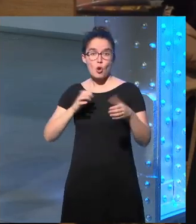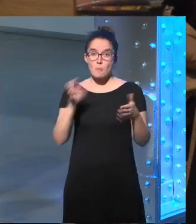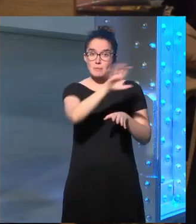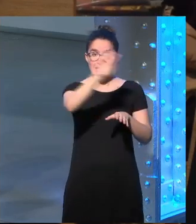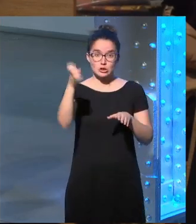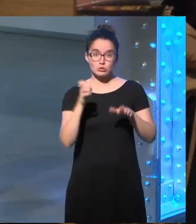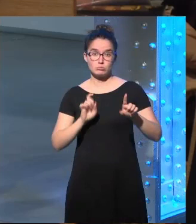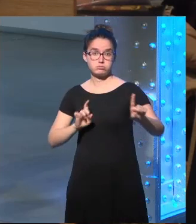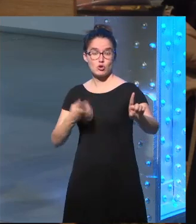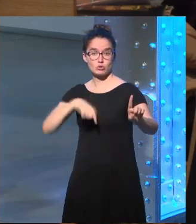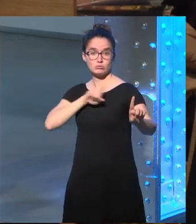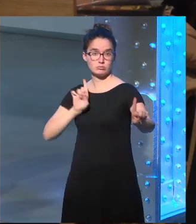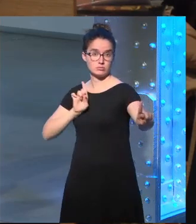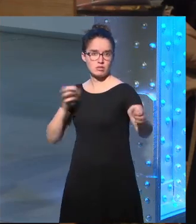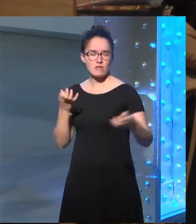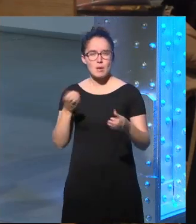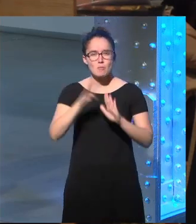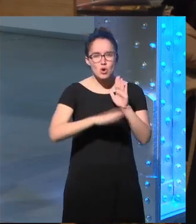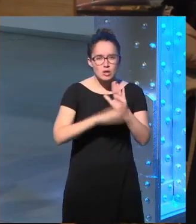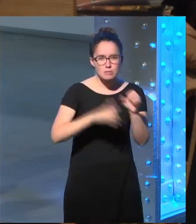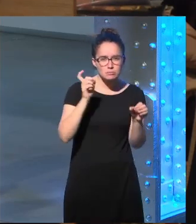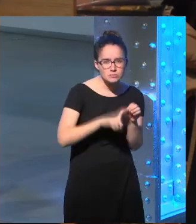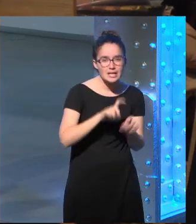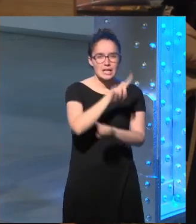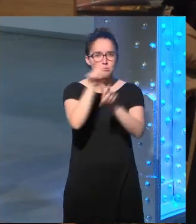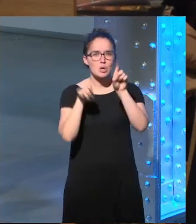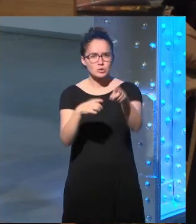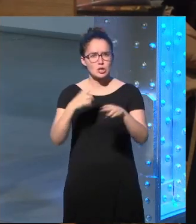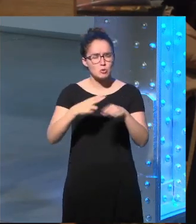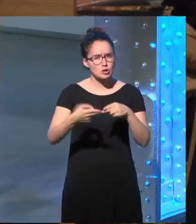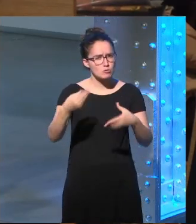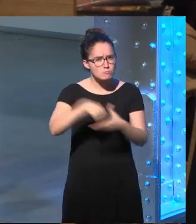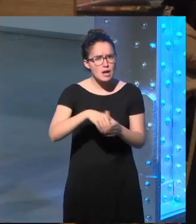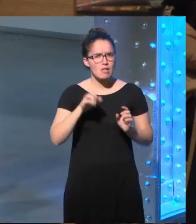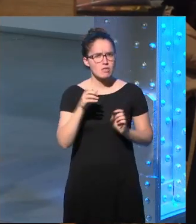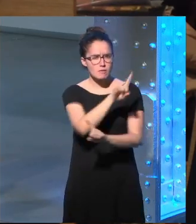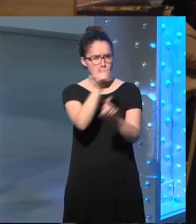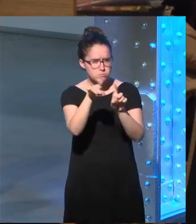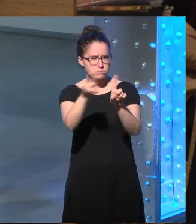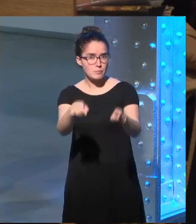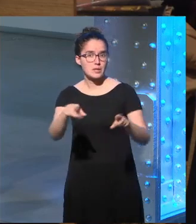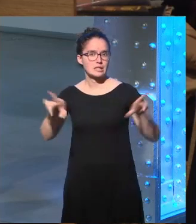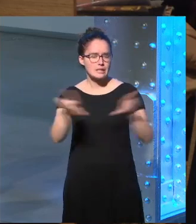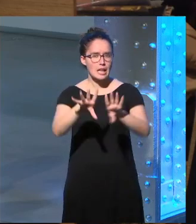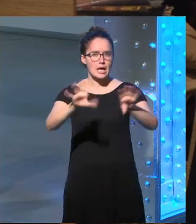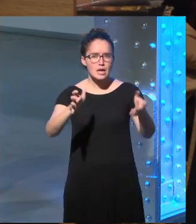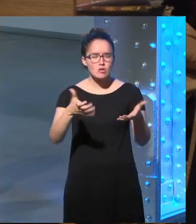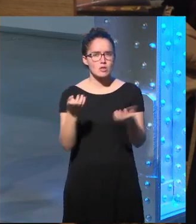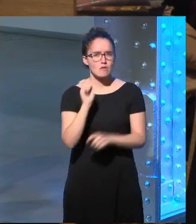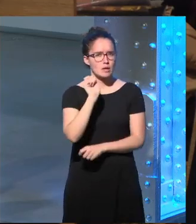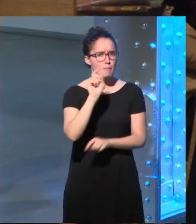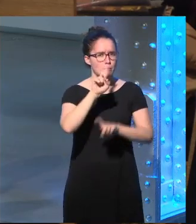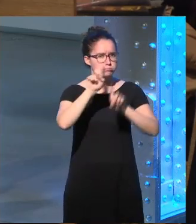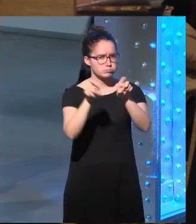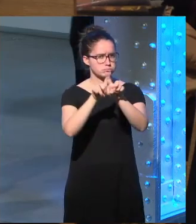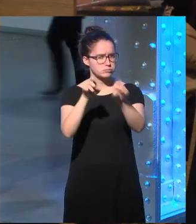technological revolution, or else we will be lagging behind. We need to input this in our programs, in the questions that we ask our politicians. We